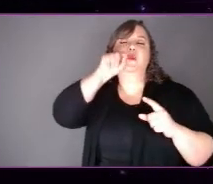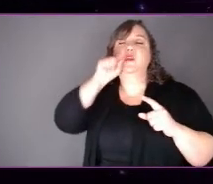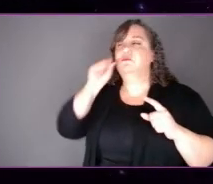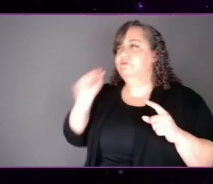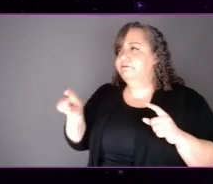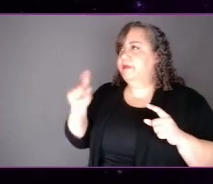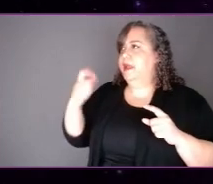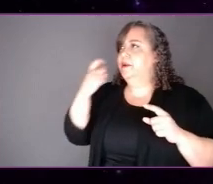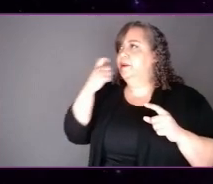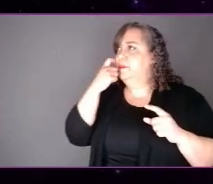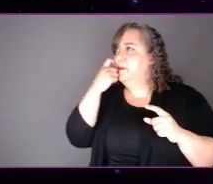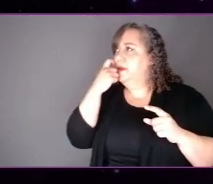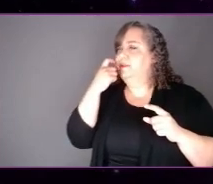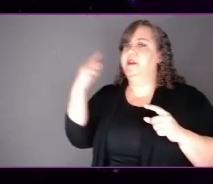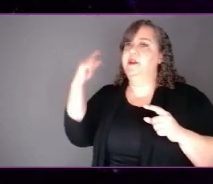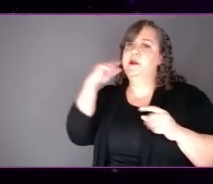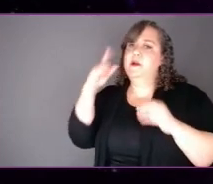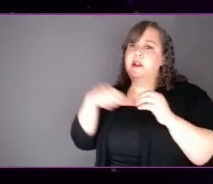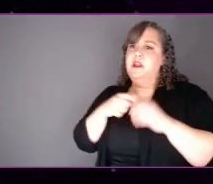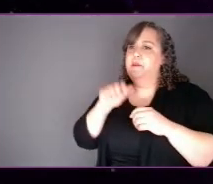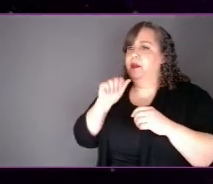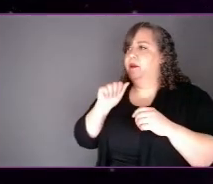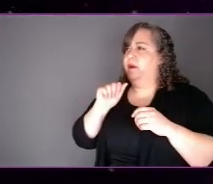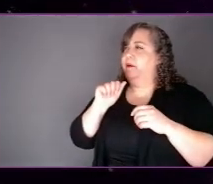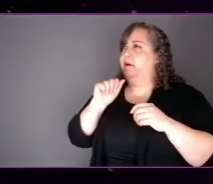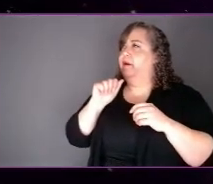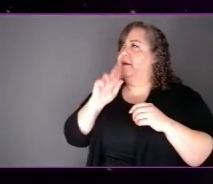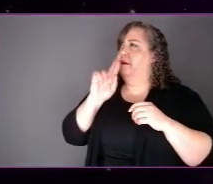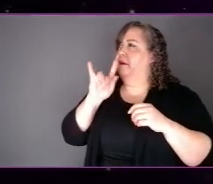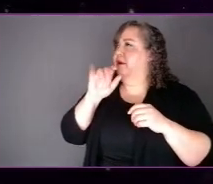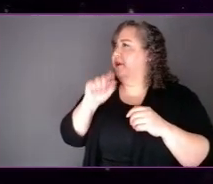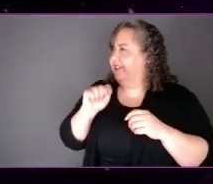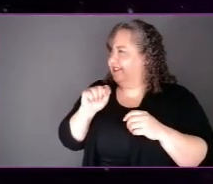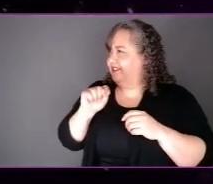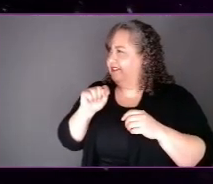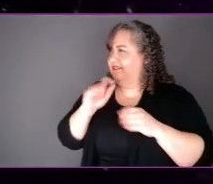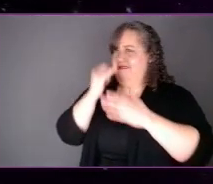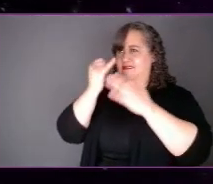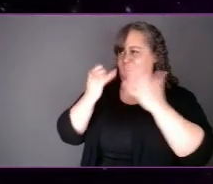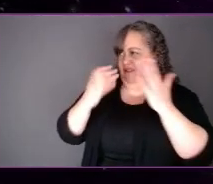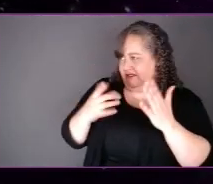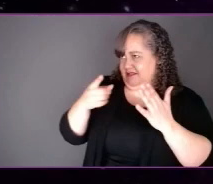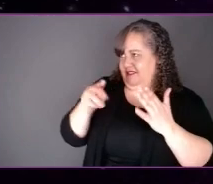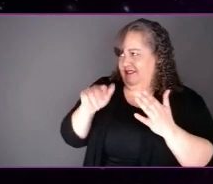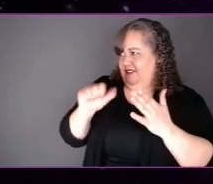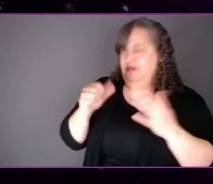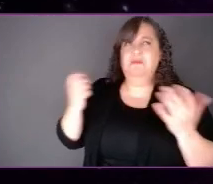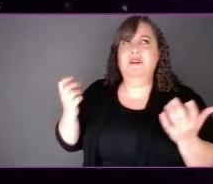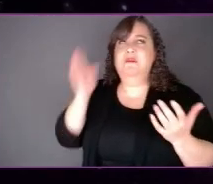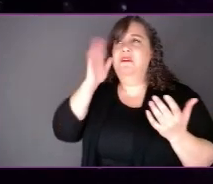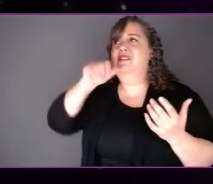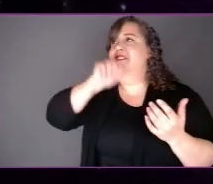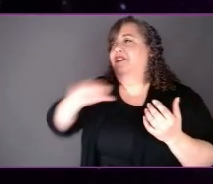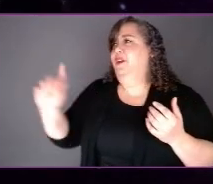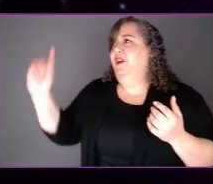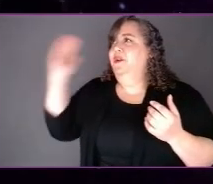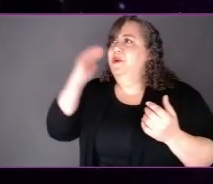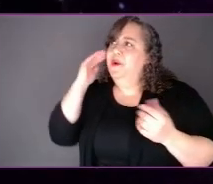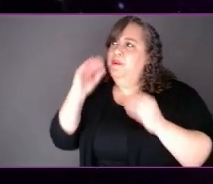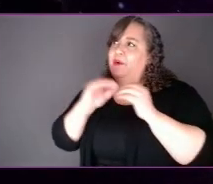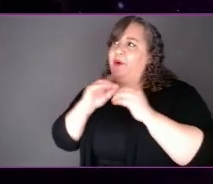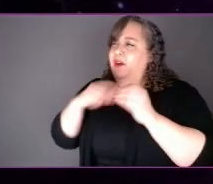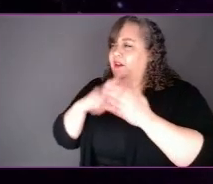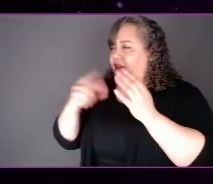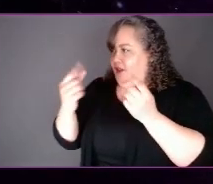artists at NASA. I'd love to hear more about what they do. That is such a great question. I actually sit